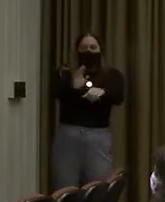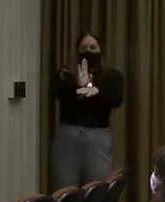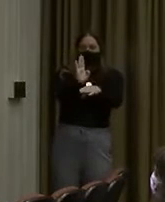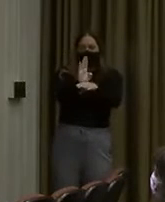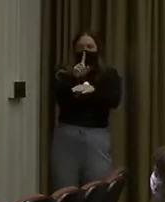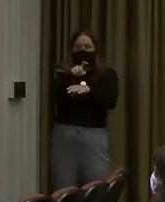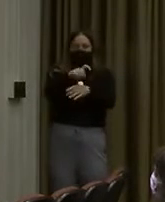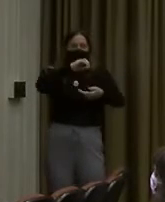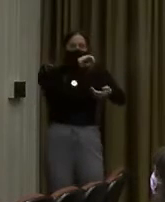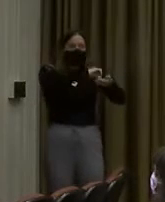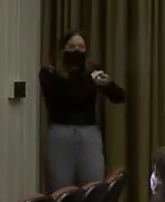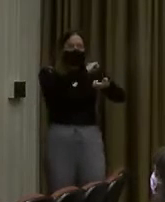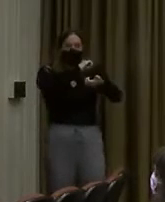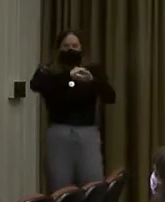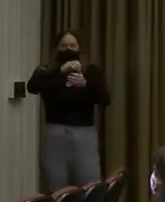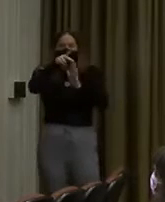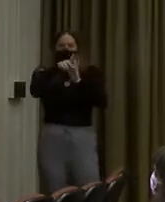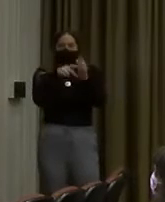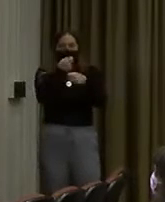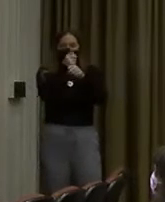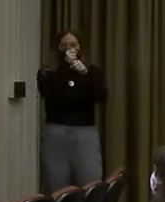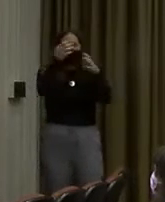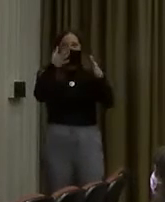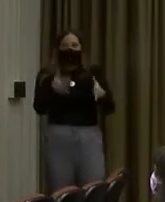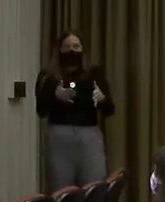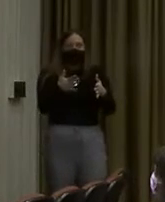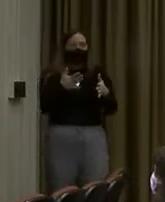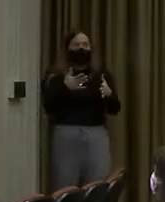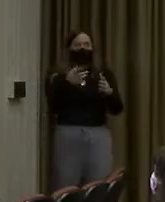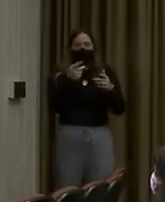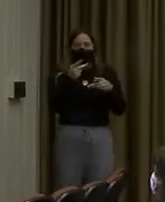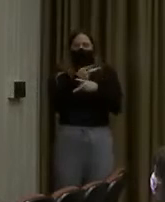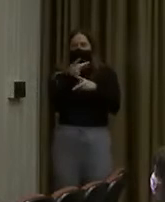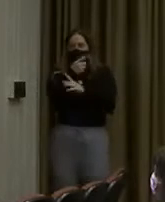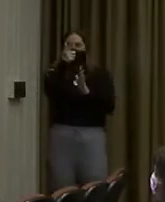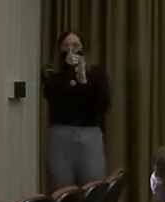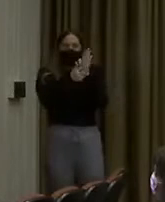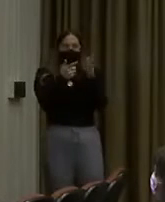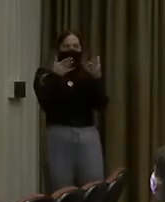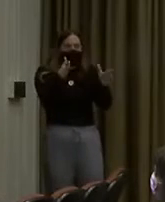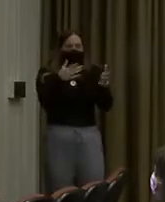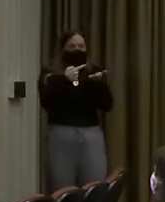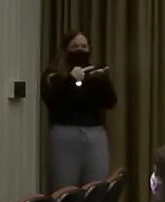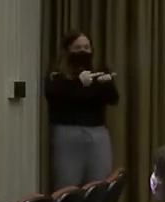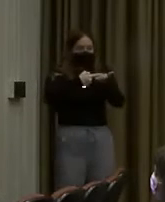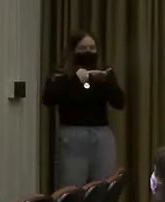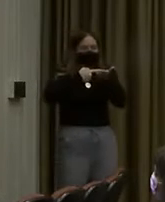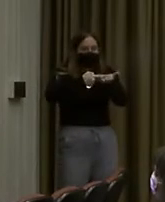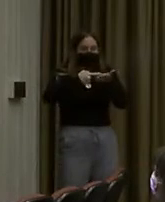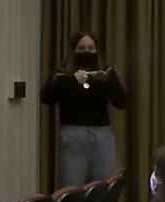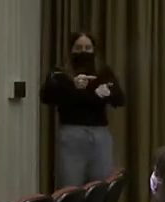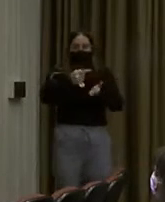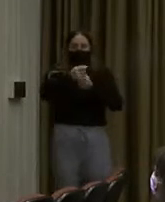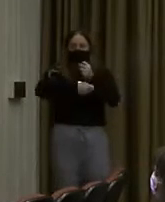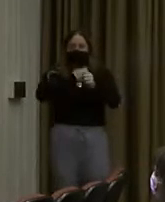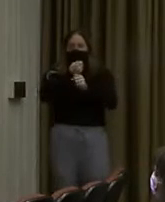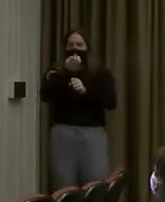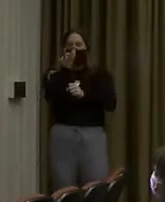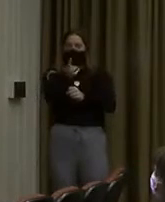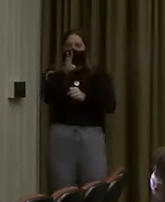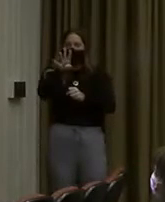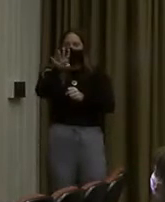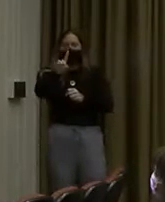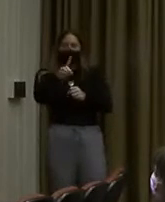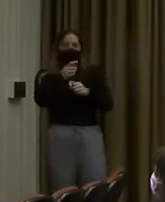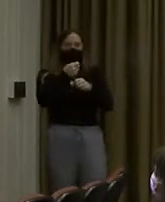get with these policymakers and legalize this institution. And so they worked for months in 1641 to create